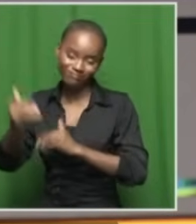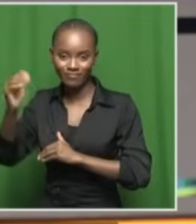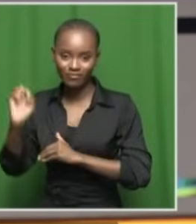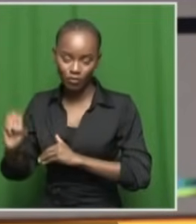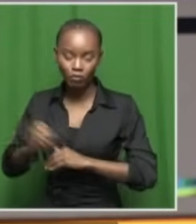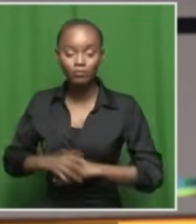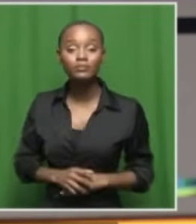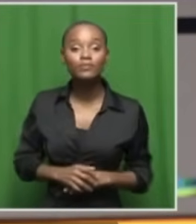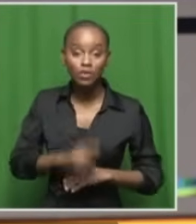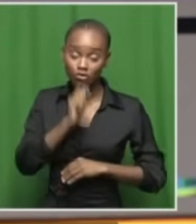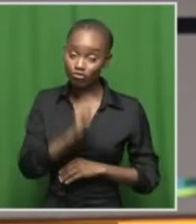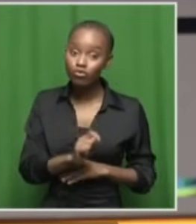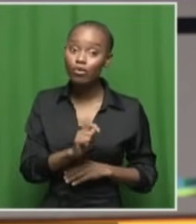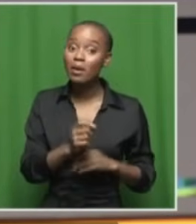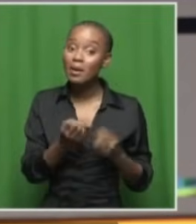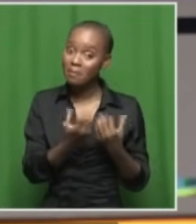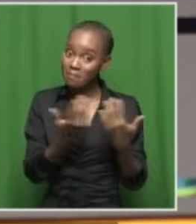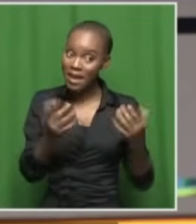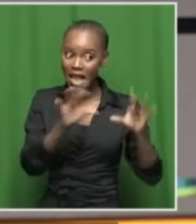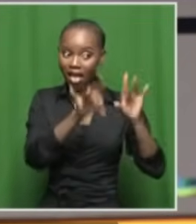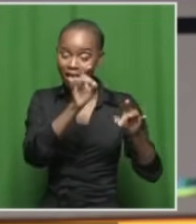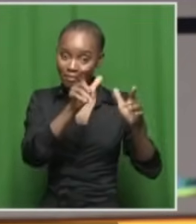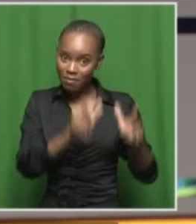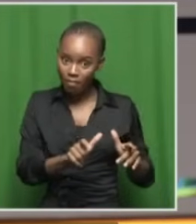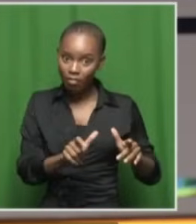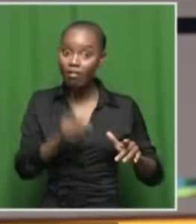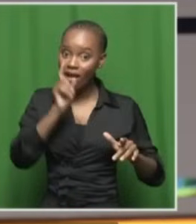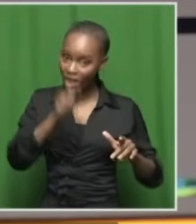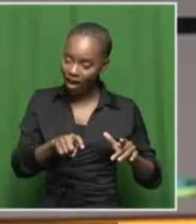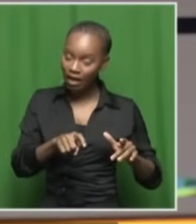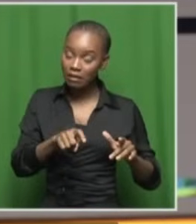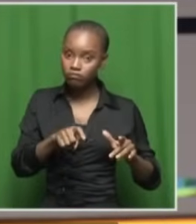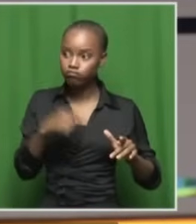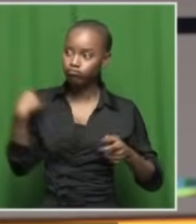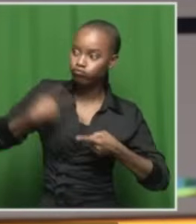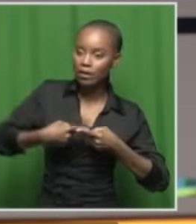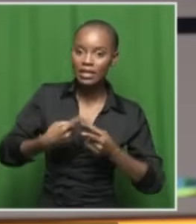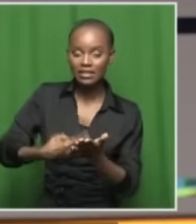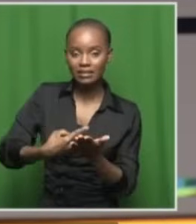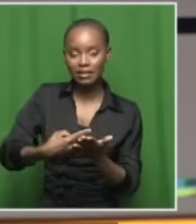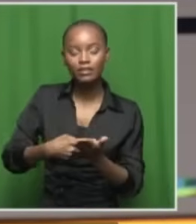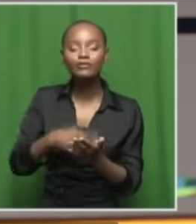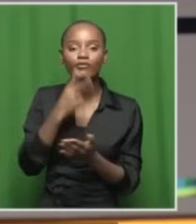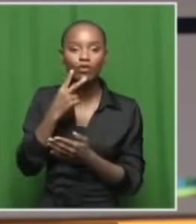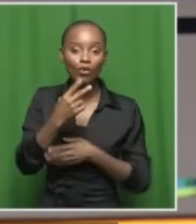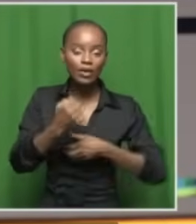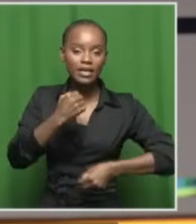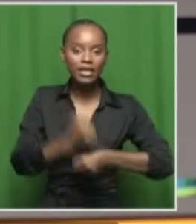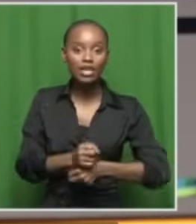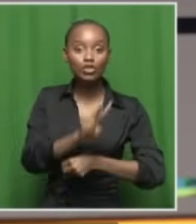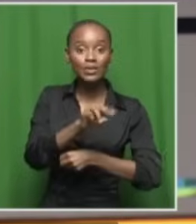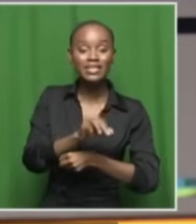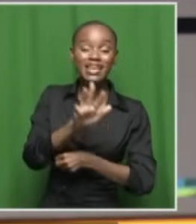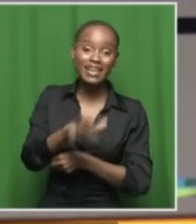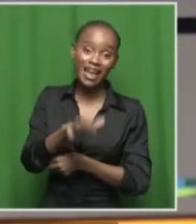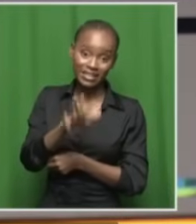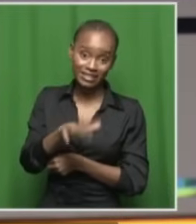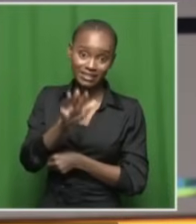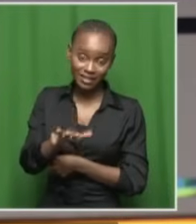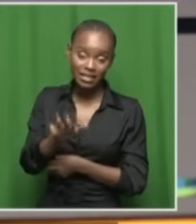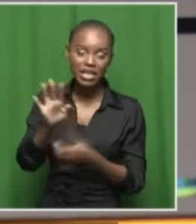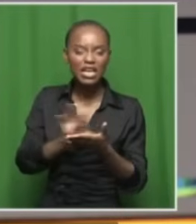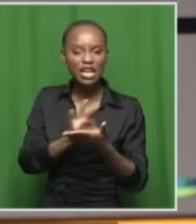to say, if you look at the 2019 elections, where Jacob Zuma, former President Jacob Zuma, was no longer